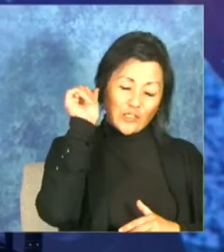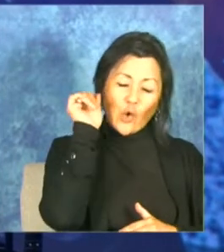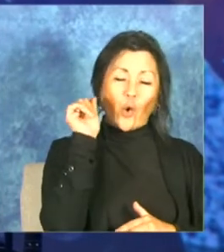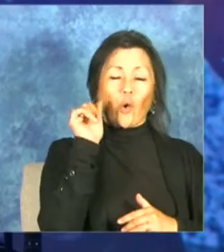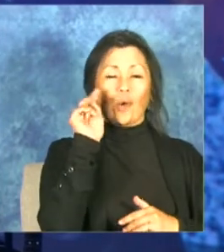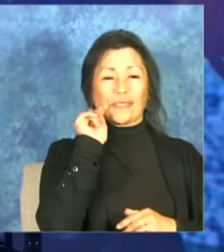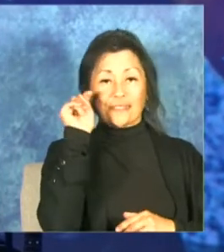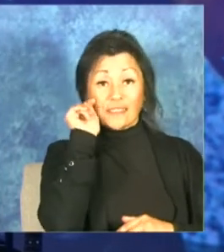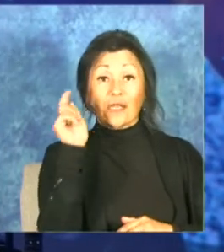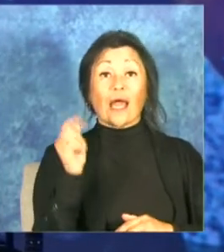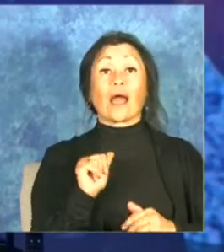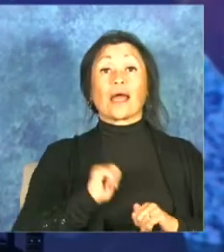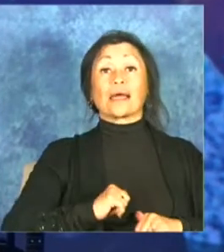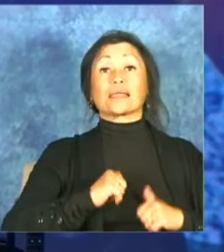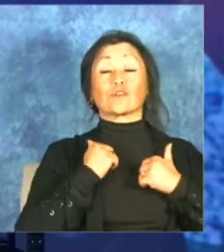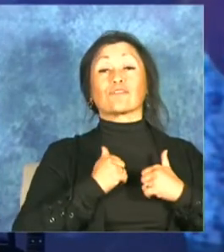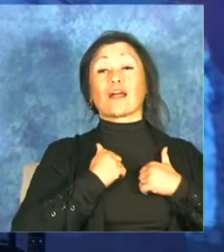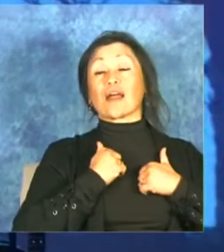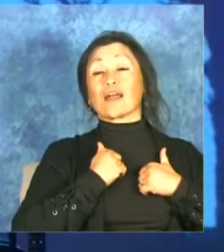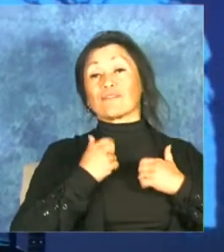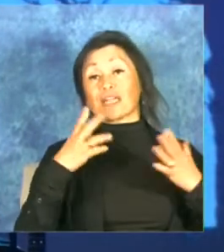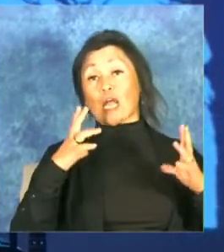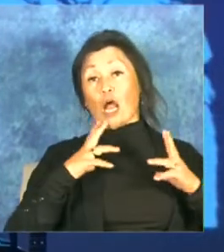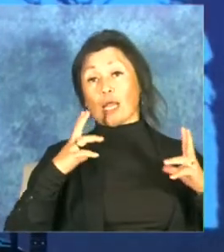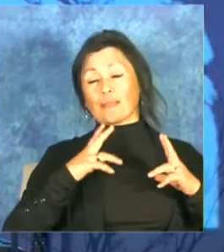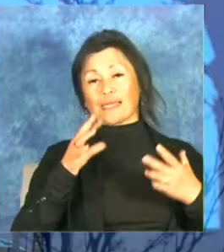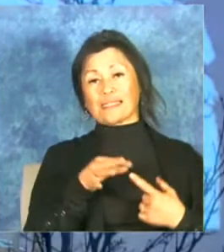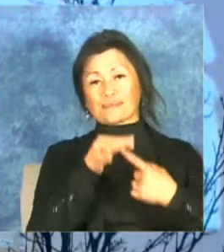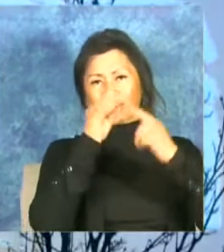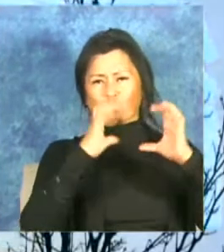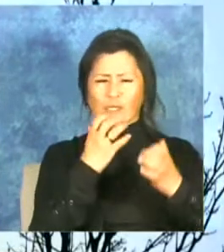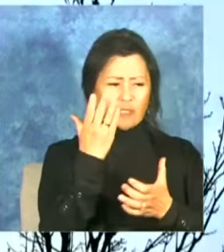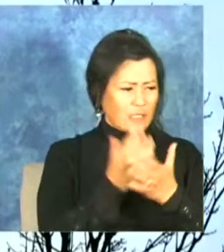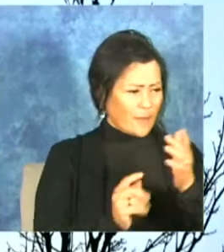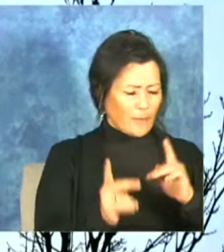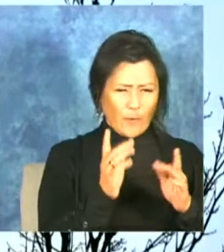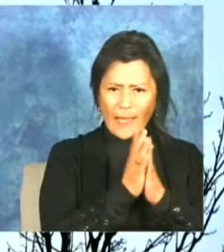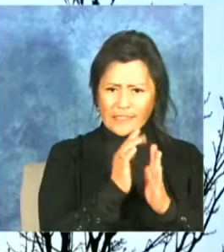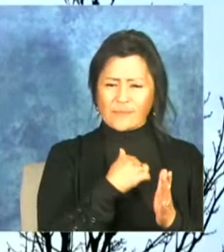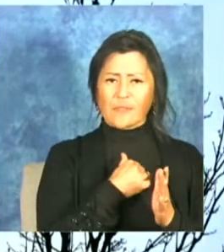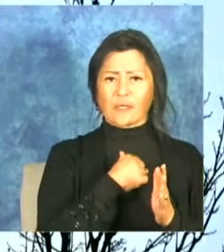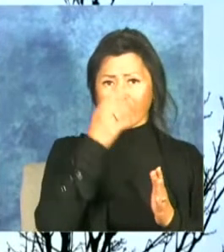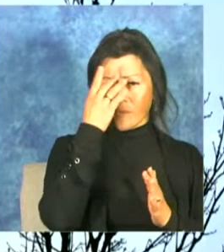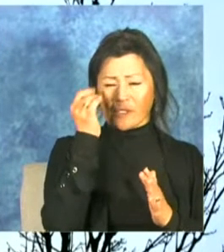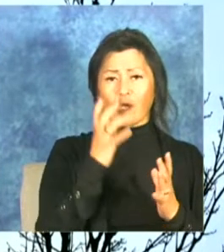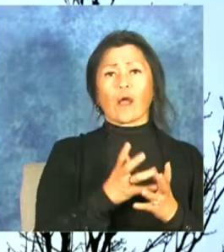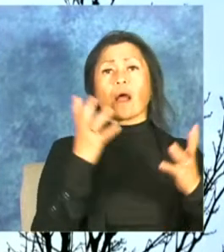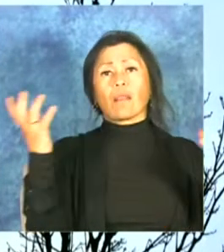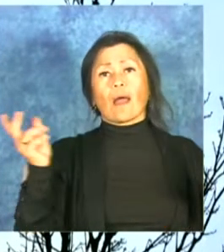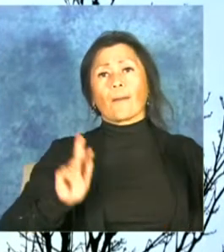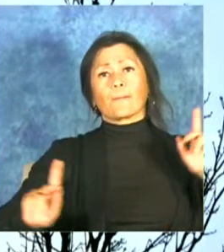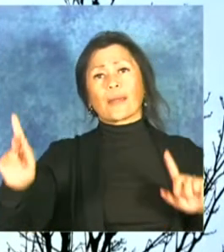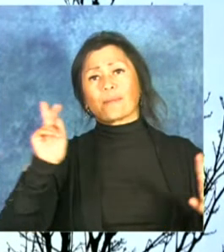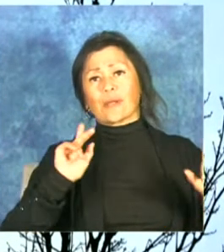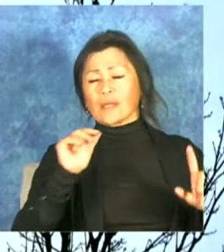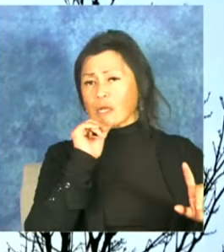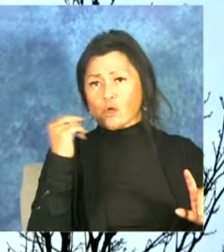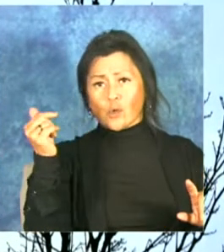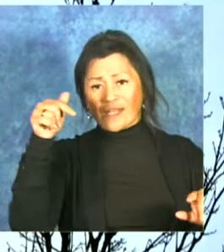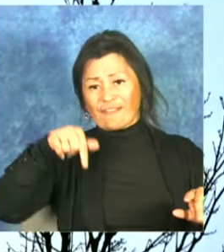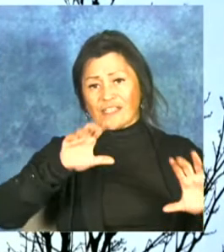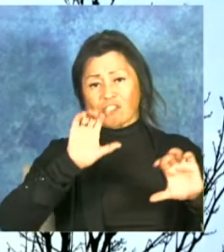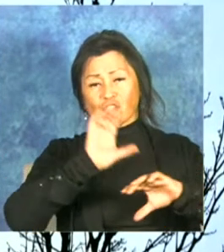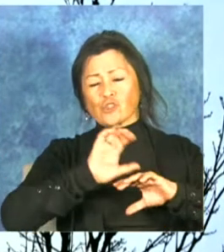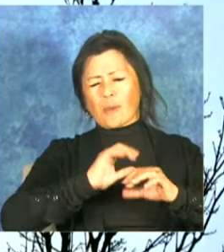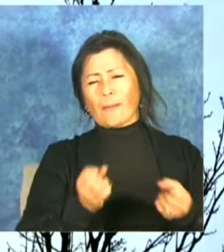ages. Also, Surviving the Holidays, a special class. And I've had several people actually ask me, because there's a lot of people, not only in this church and